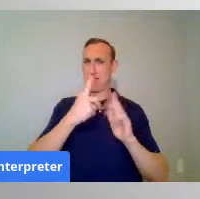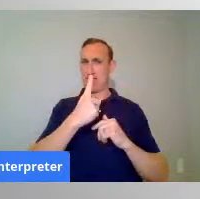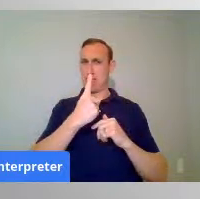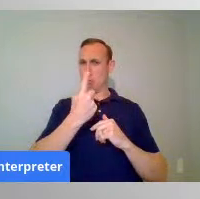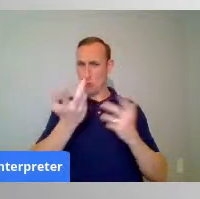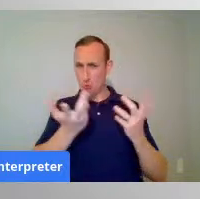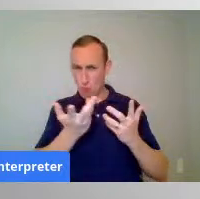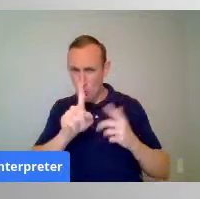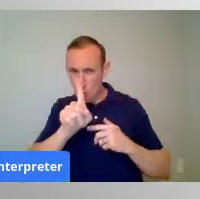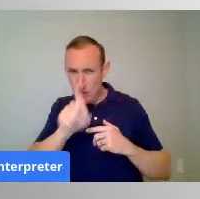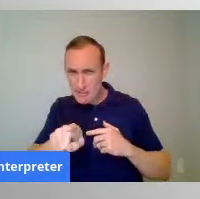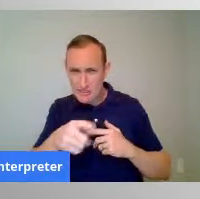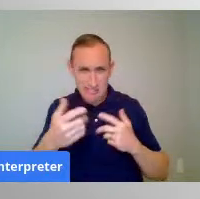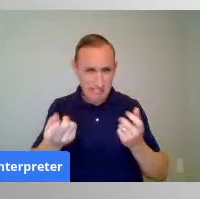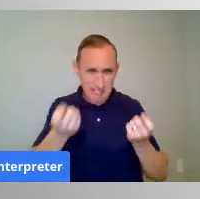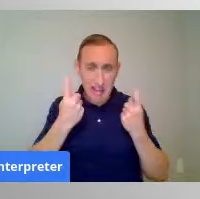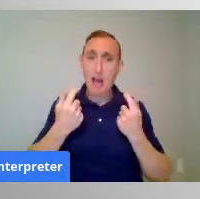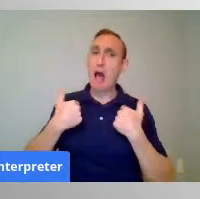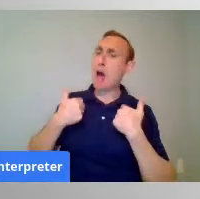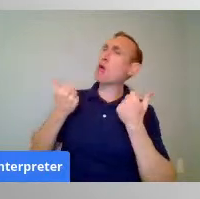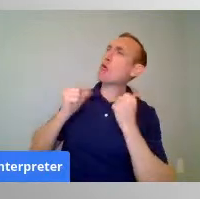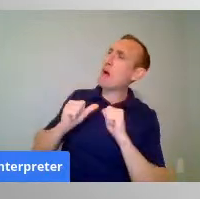that